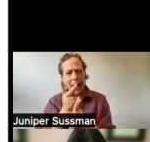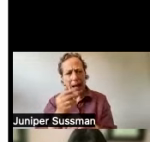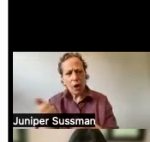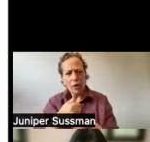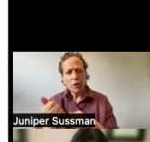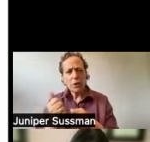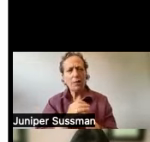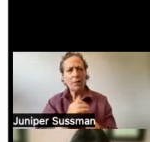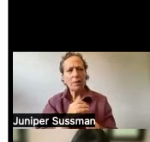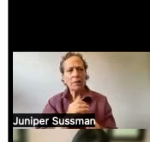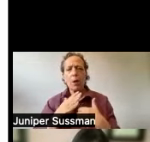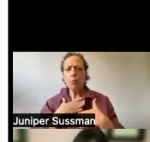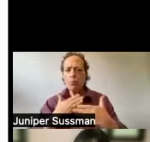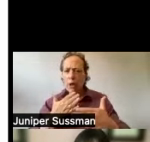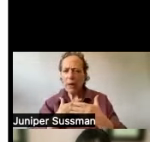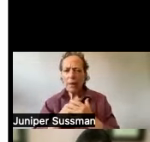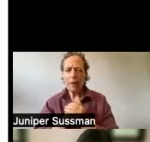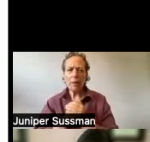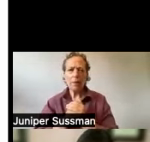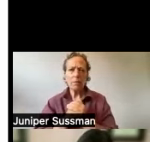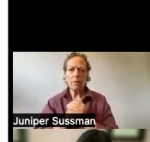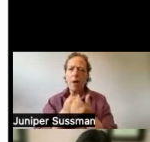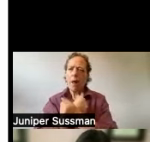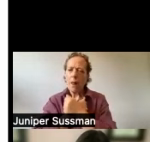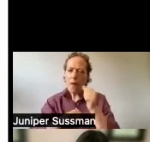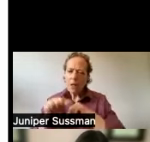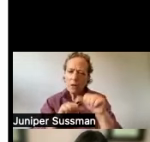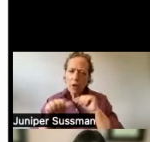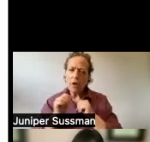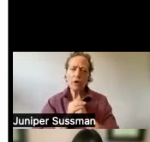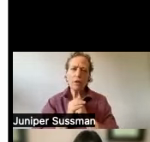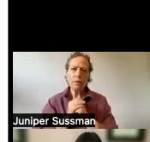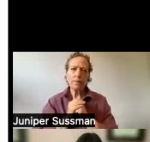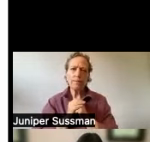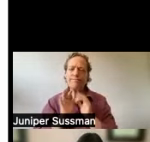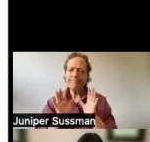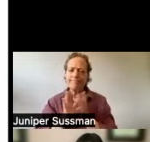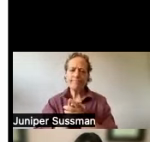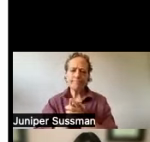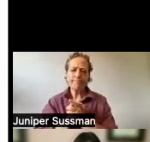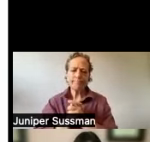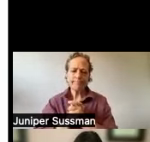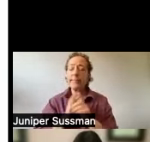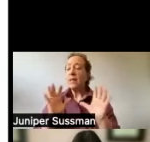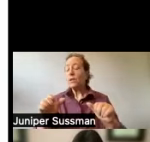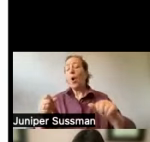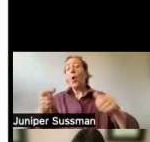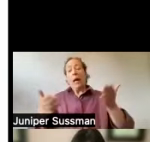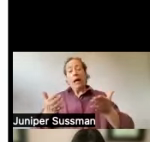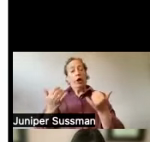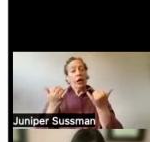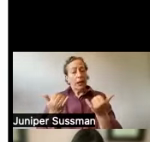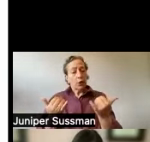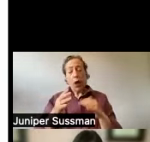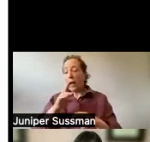another. But we're here today with an excellent panel of experts who are going to work with us through this issue of COVID and